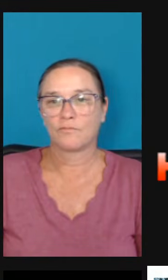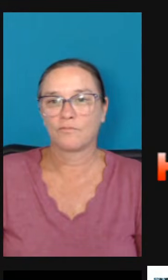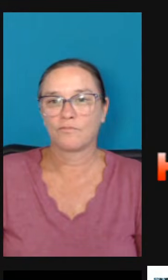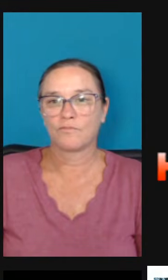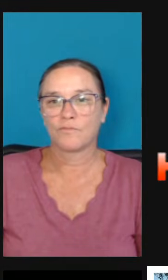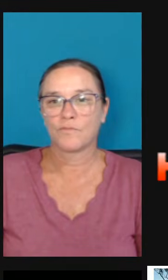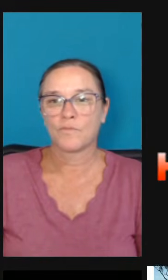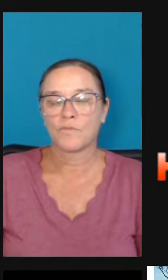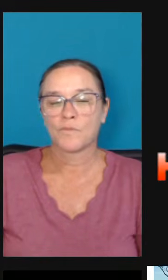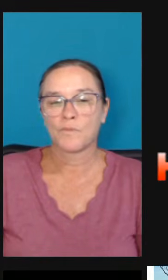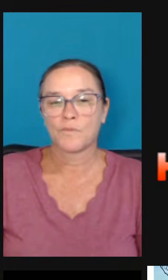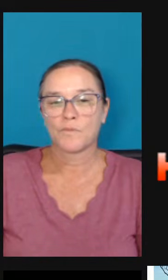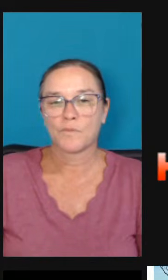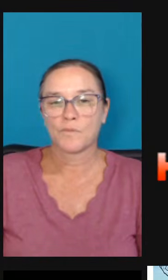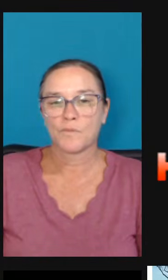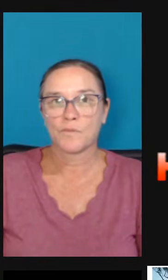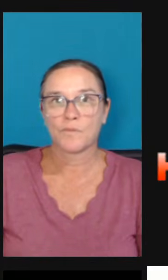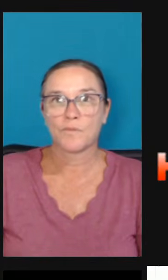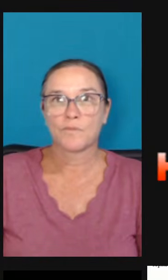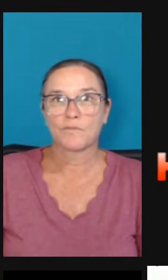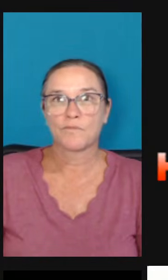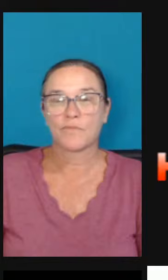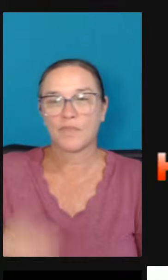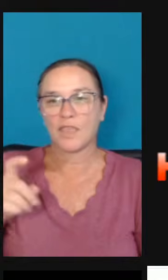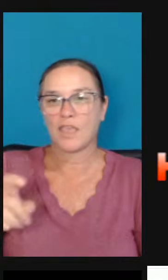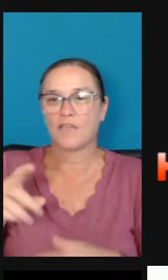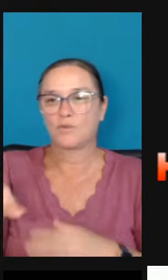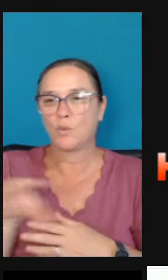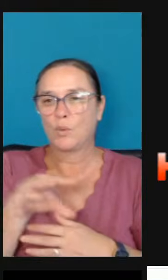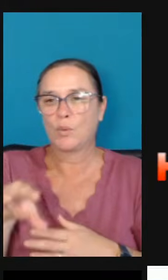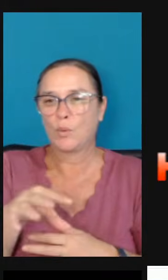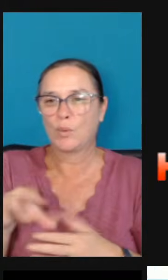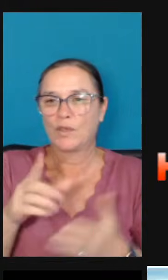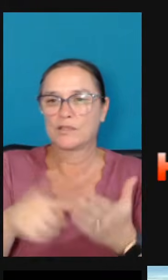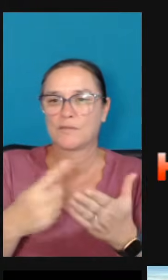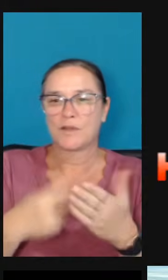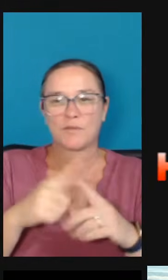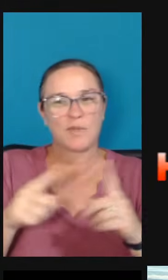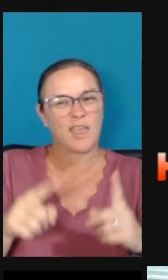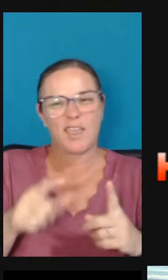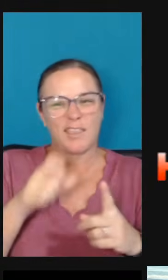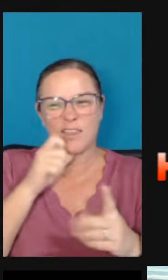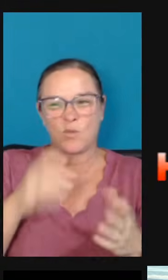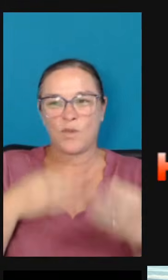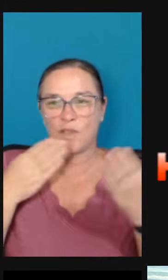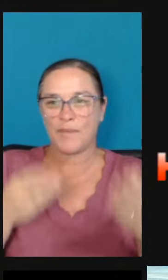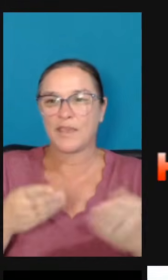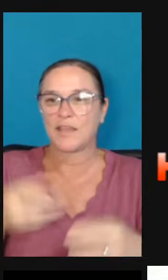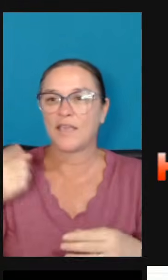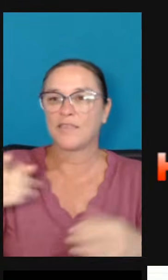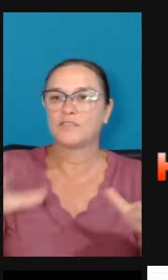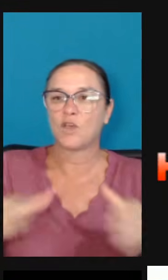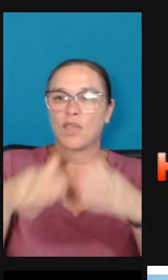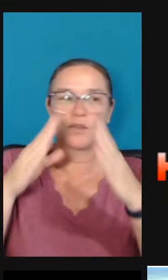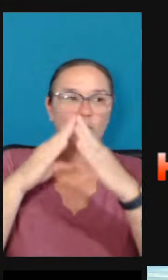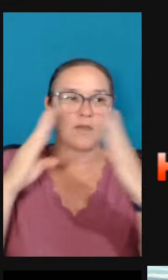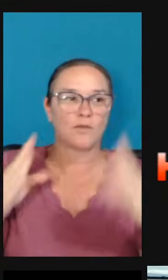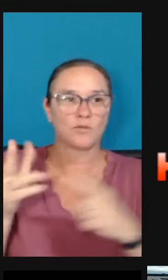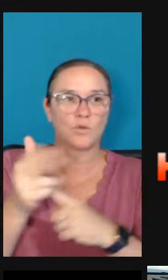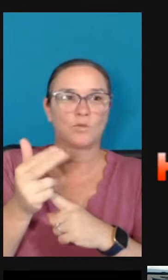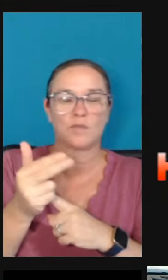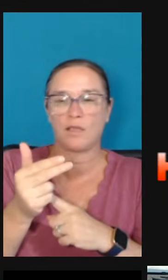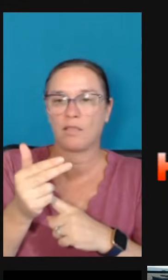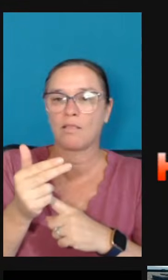Yeah, so maybe you have to blow it sometimes, but maybe not advised. Here is Volcano House Hotel, a